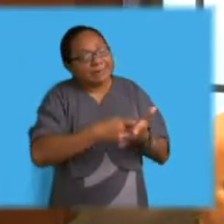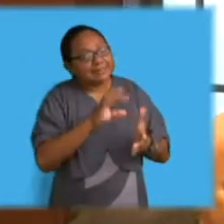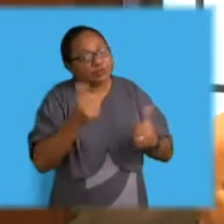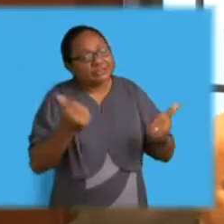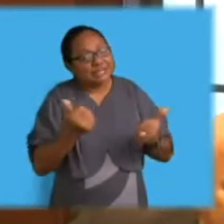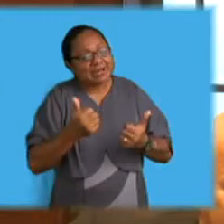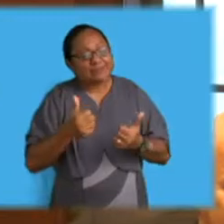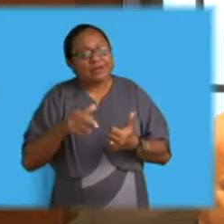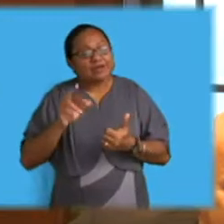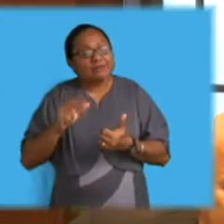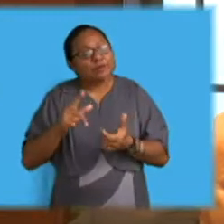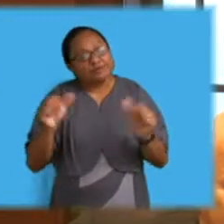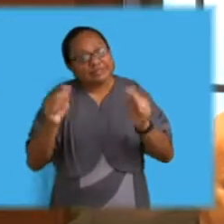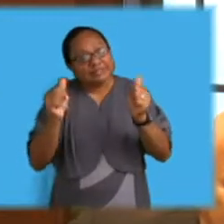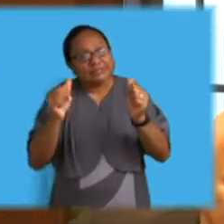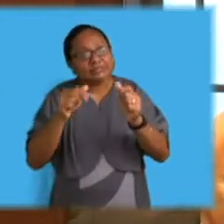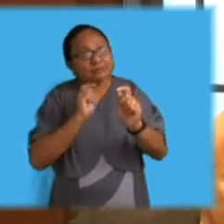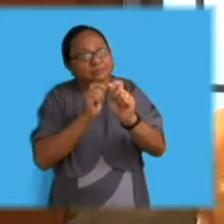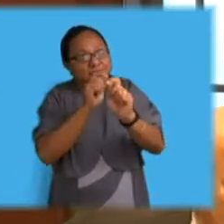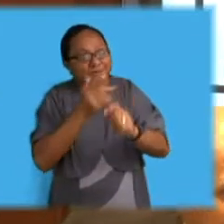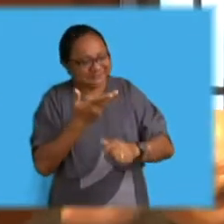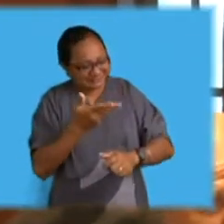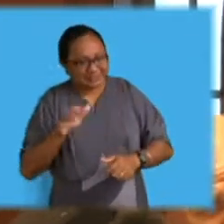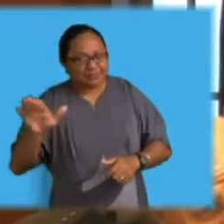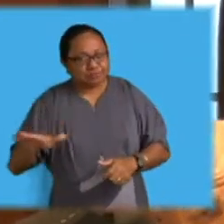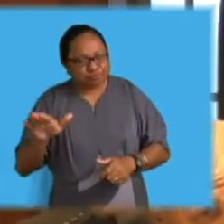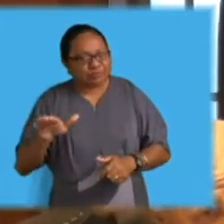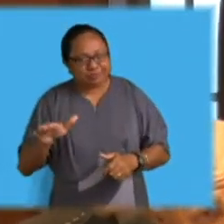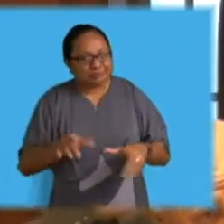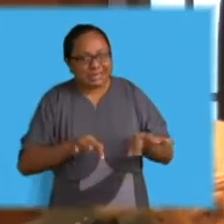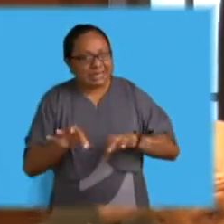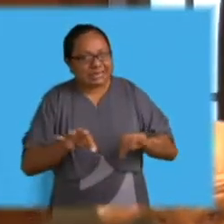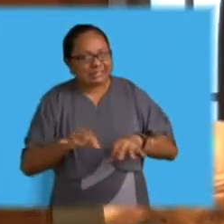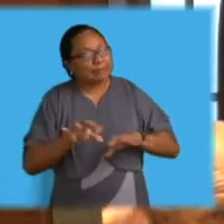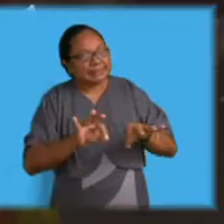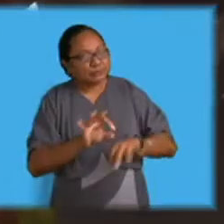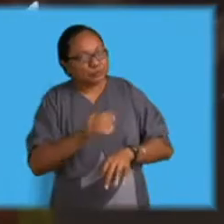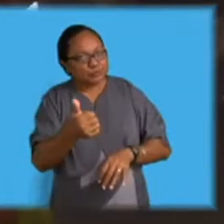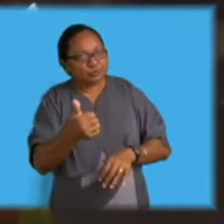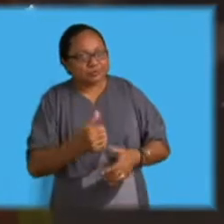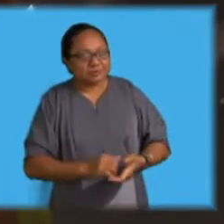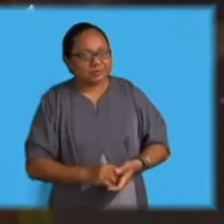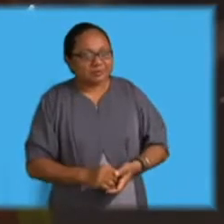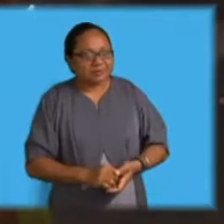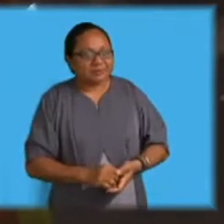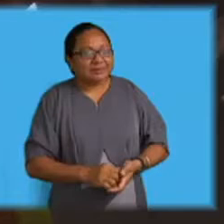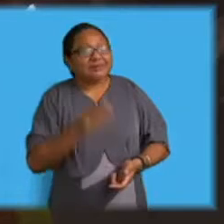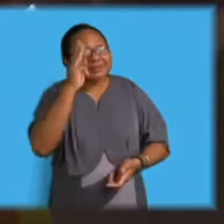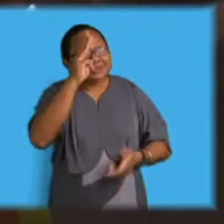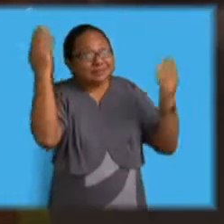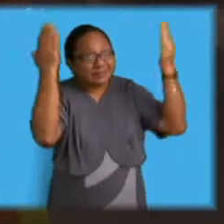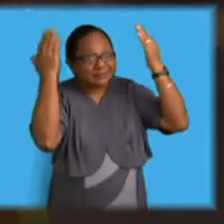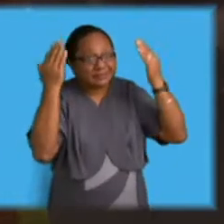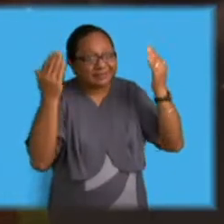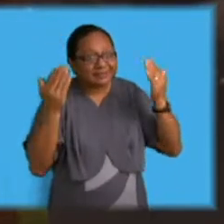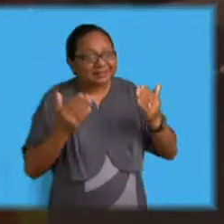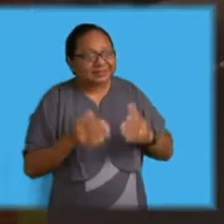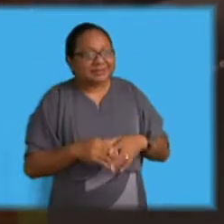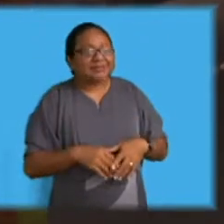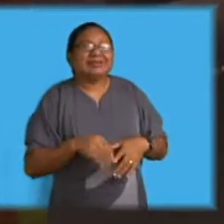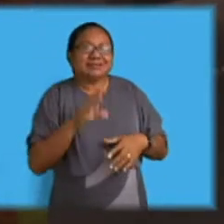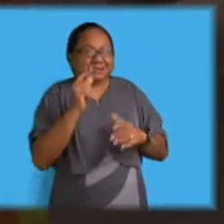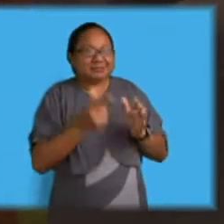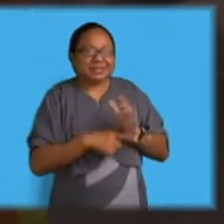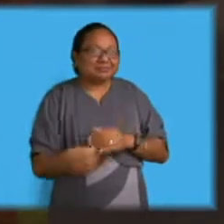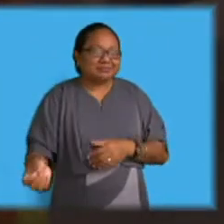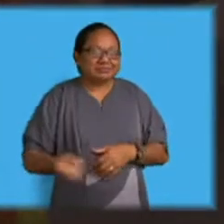project. Poor planning on your side. Honourable Minister. Speaker, at times we find a lot of drama out